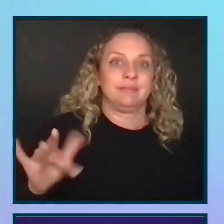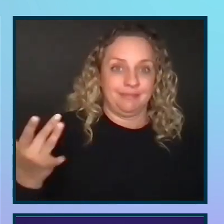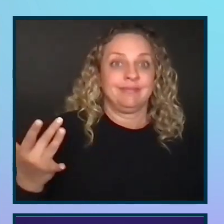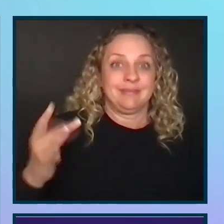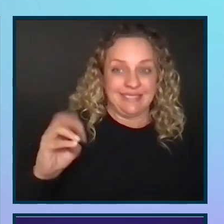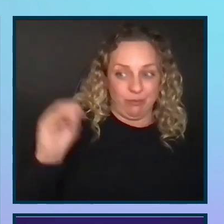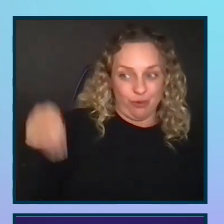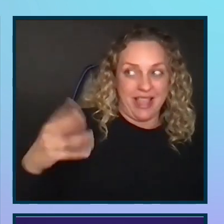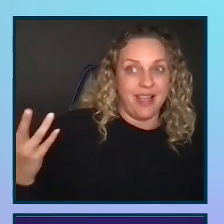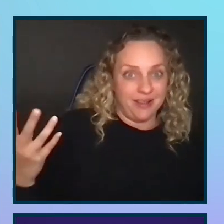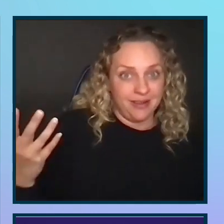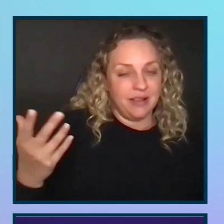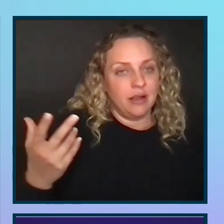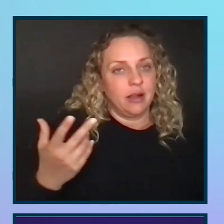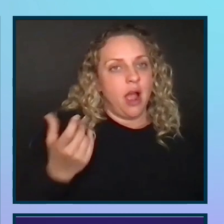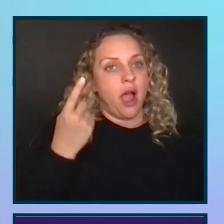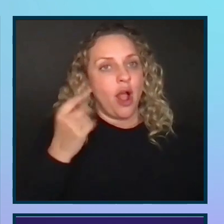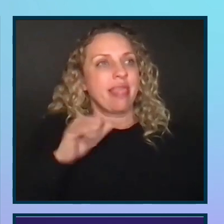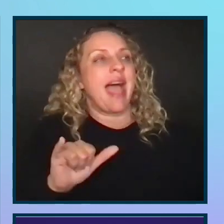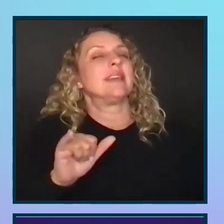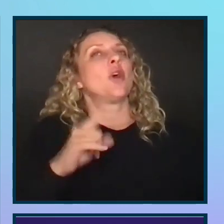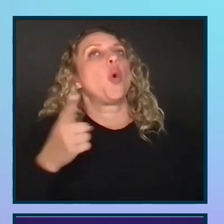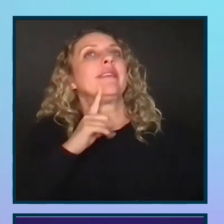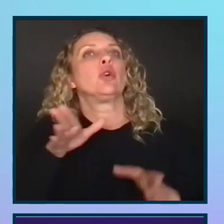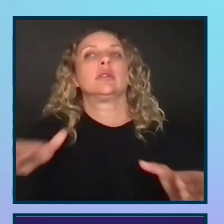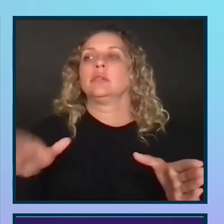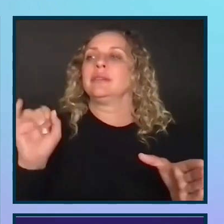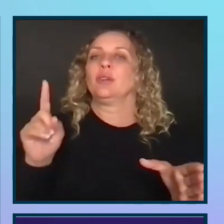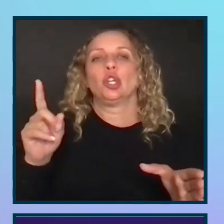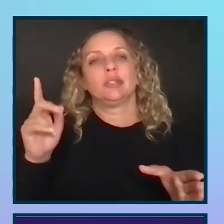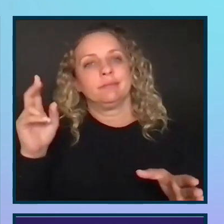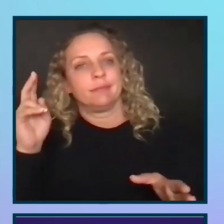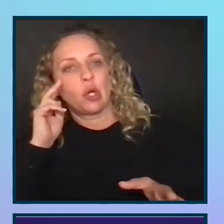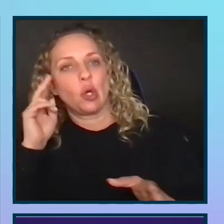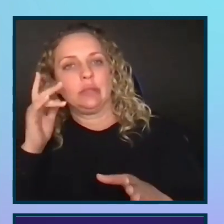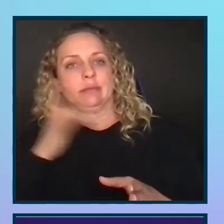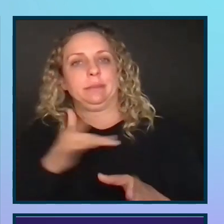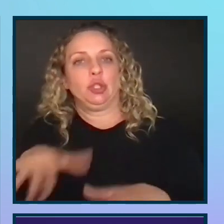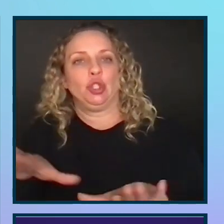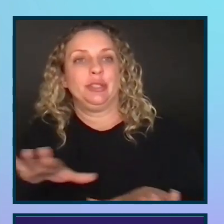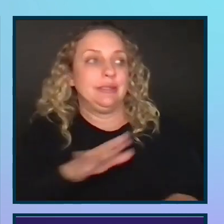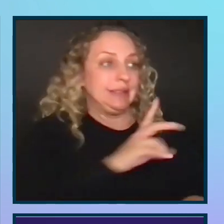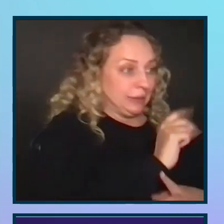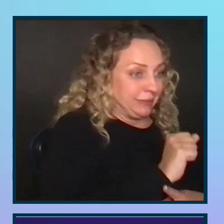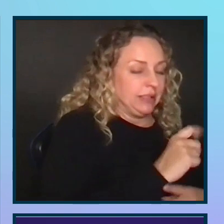that's, typically neurotypical people being asked. So I can't imagine how high those numbers are for people with disabilities.